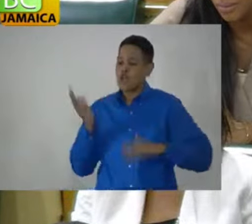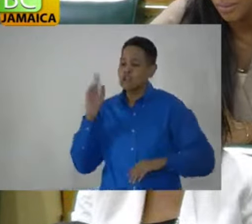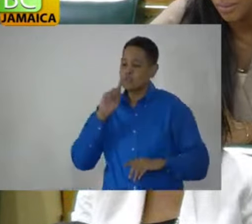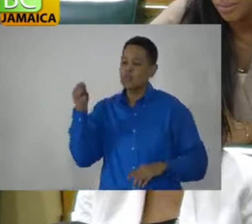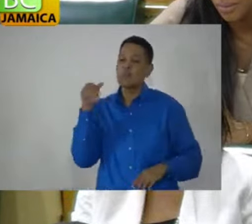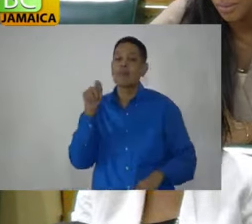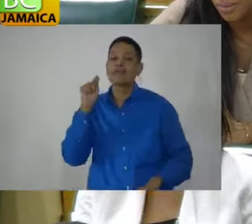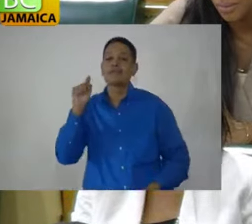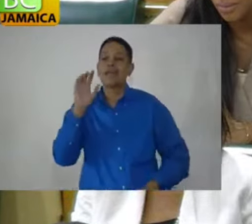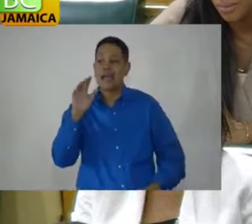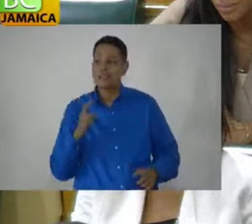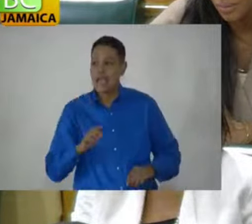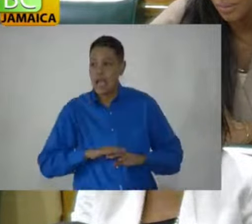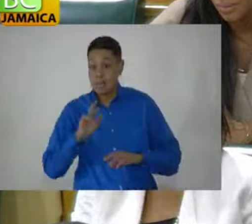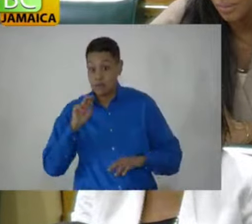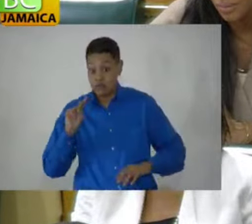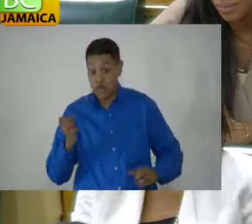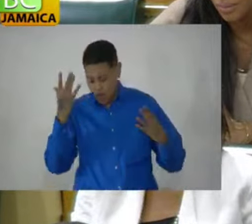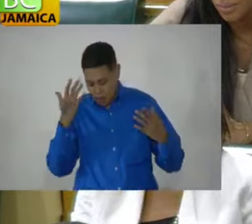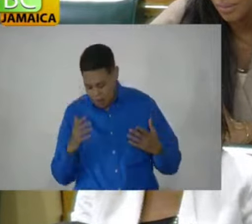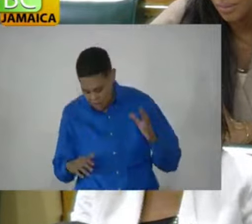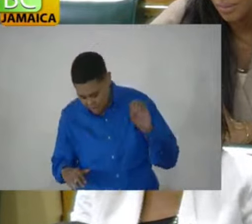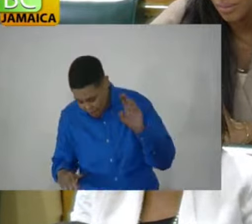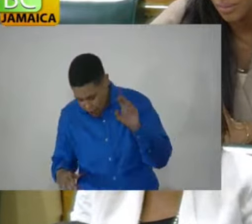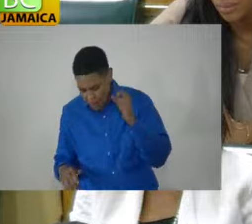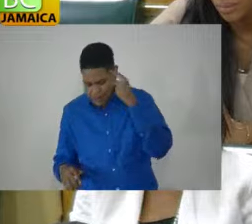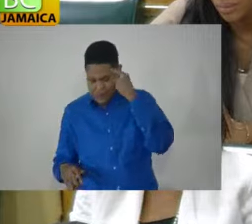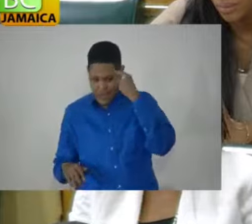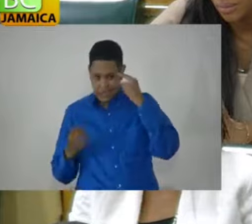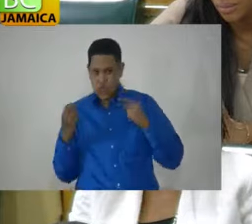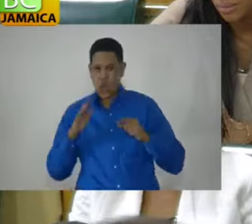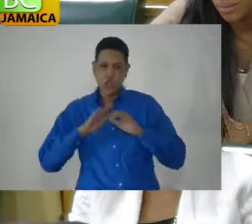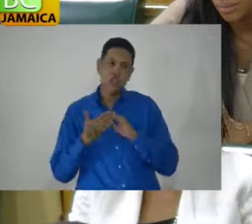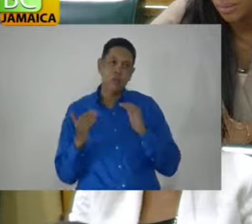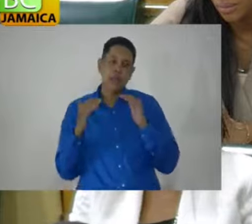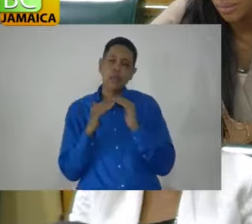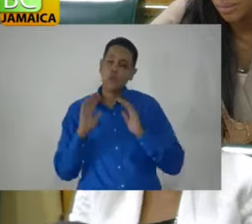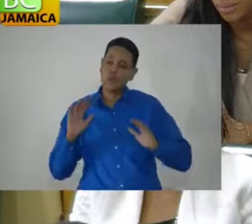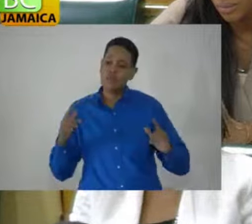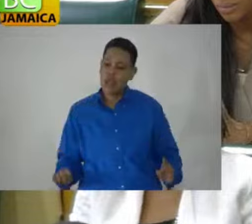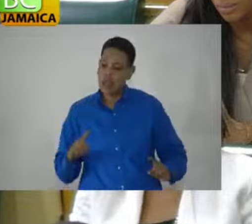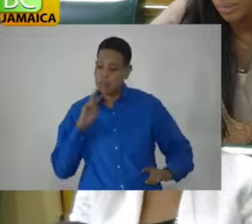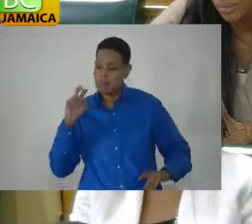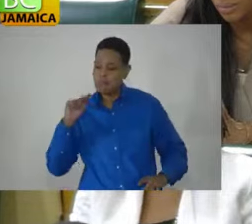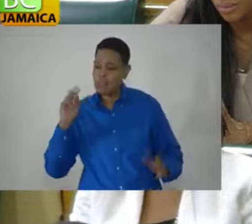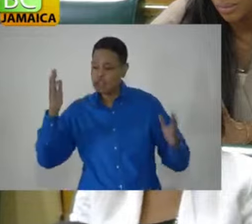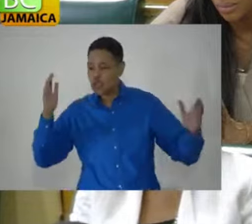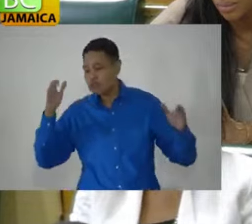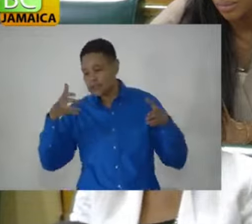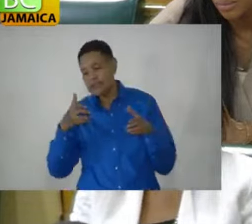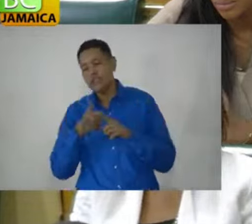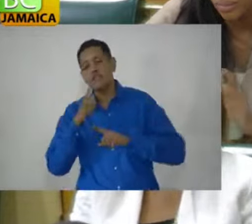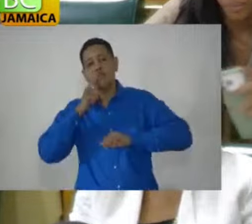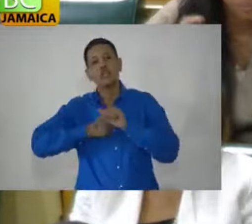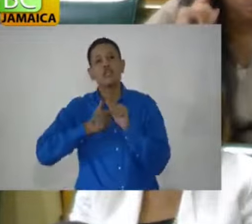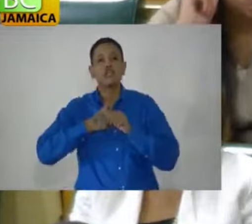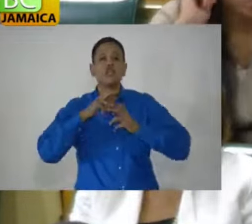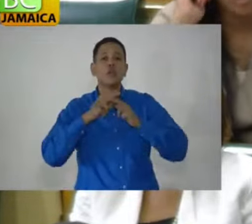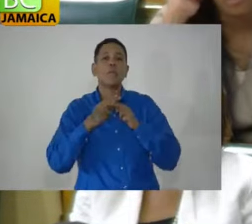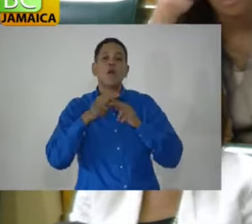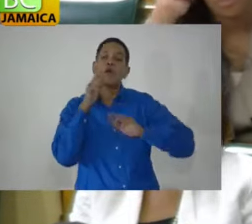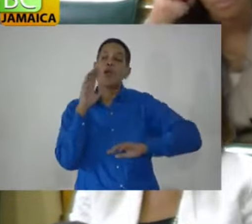pay a levy at the rate of 50 US cents, or its Jamaican equivalent, to the Veterinary Services Division for each pound of